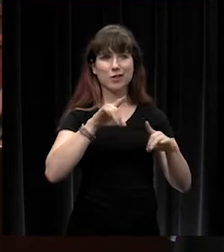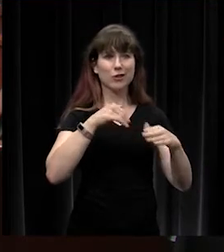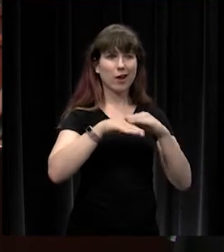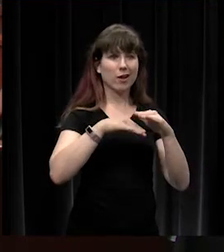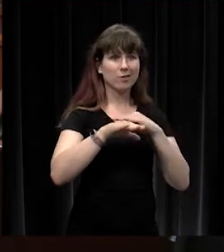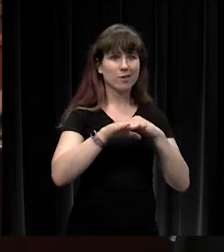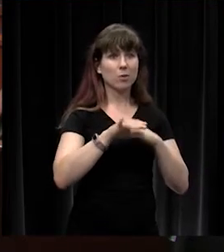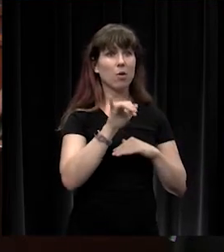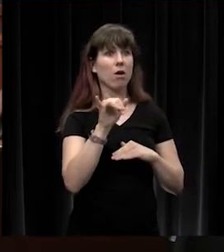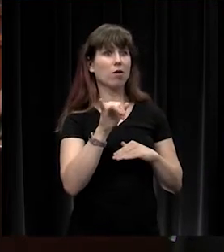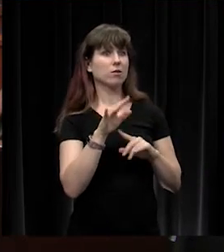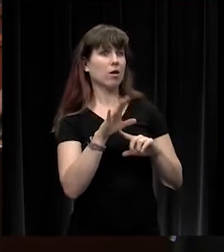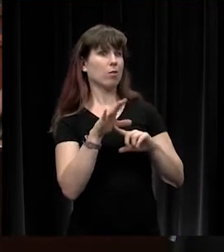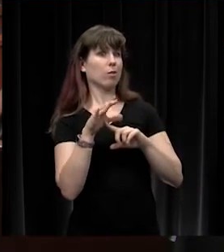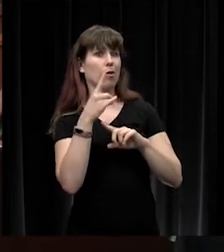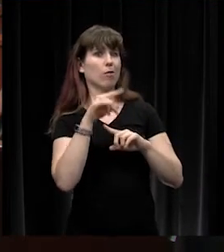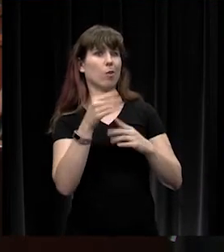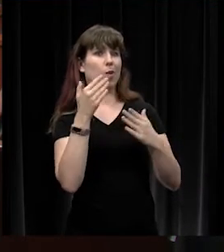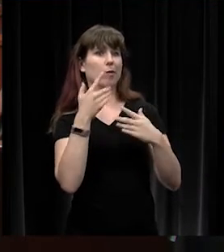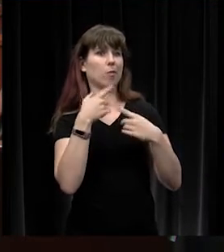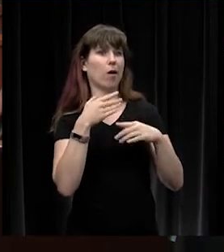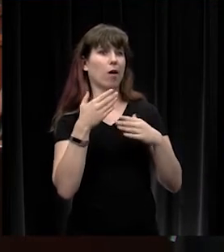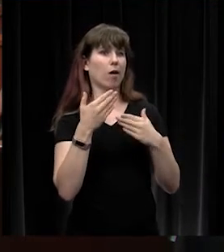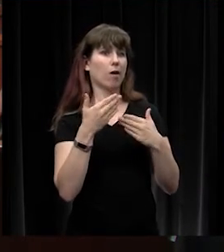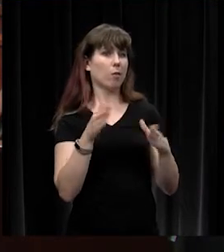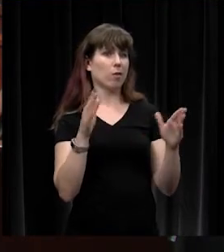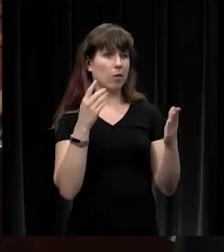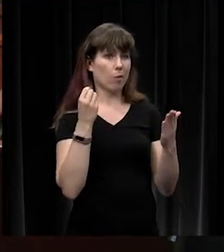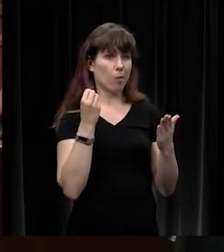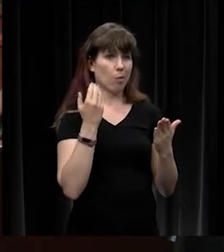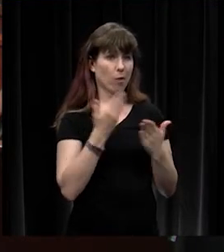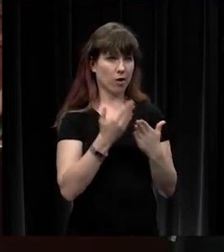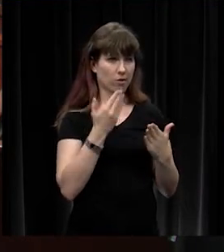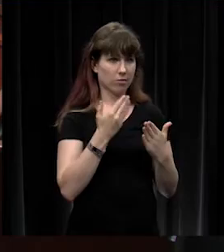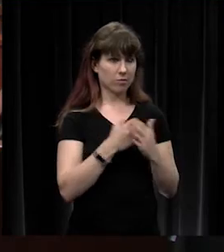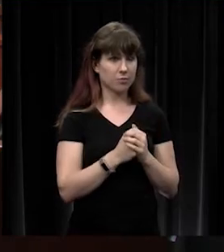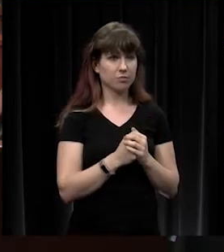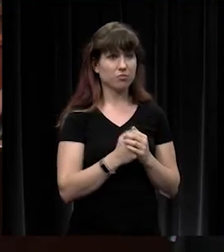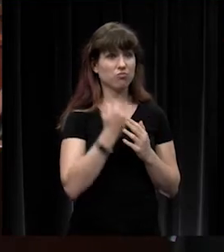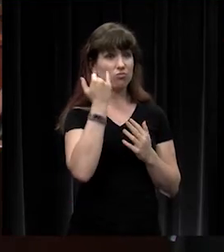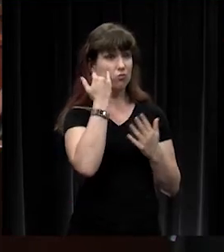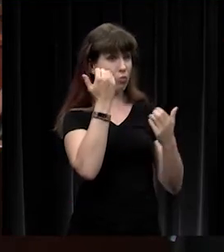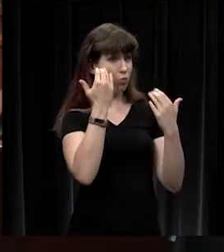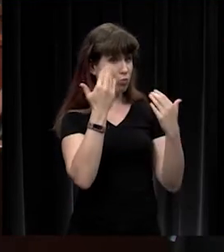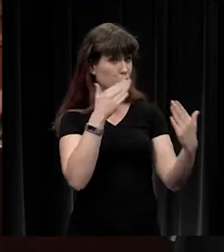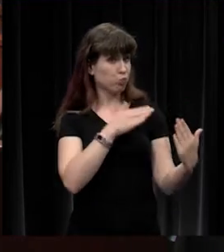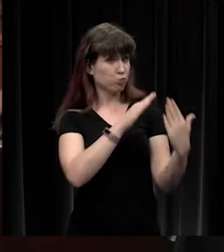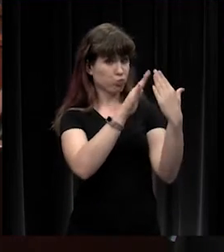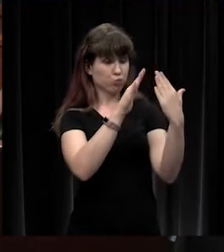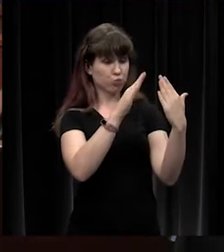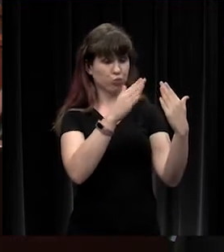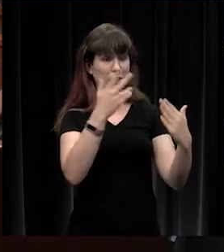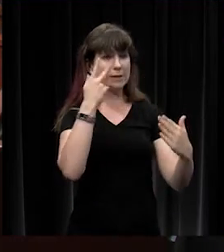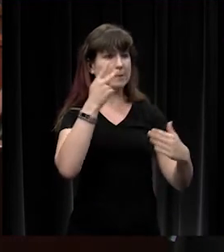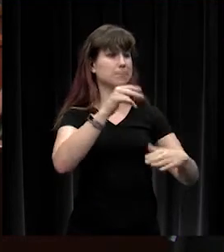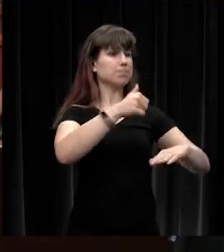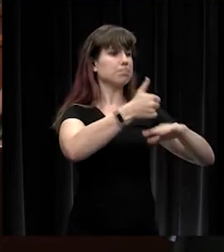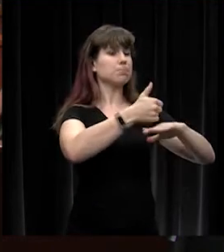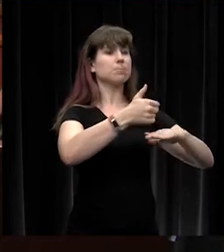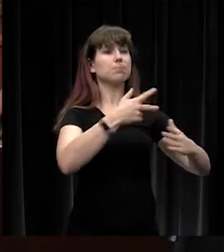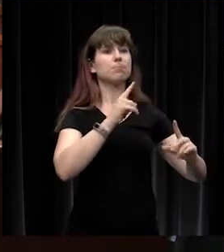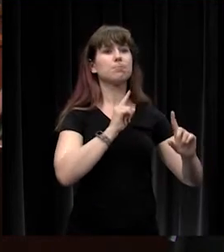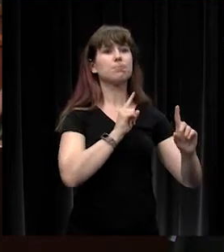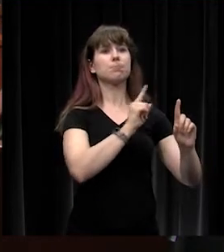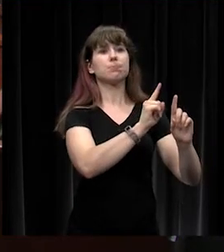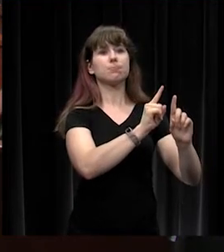recorded as a matter of public record. Individuals addressing the board should come to the podium here at the front of the room and state your name and address.